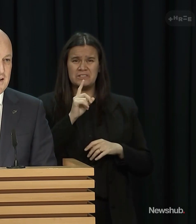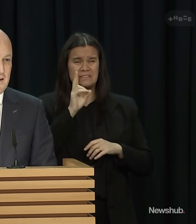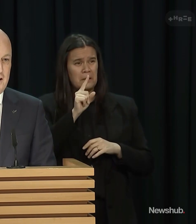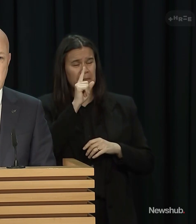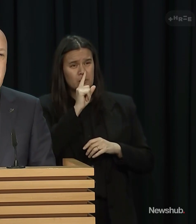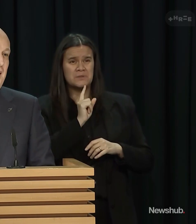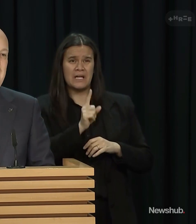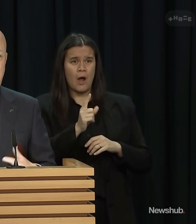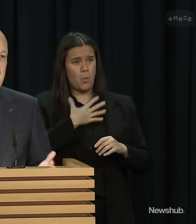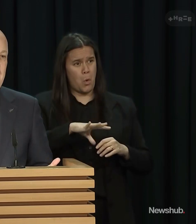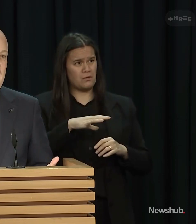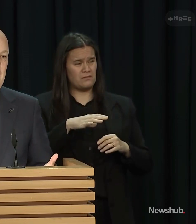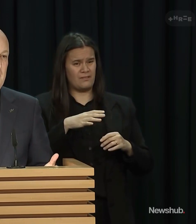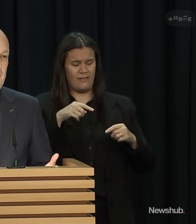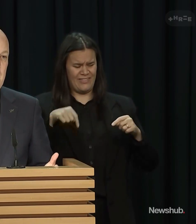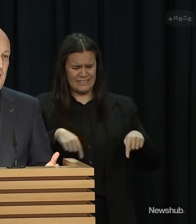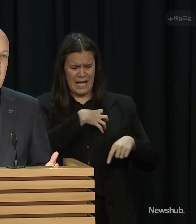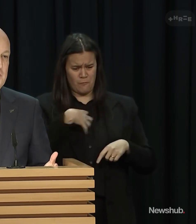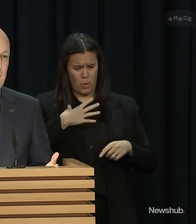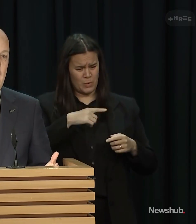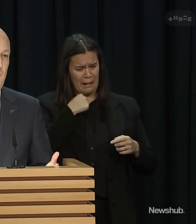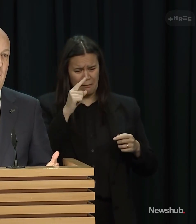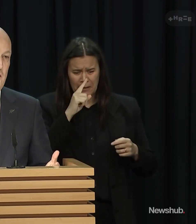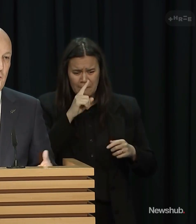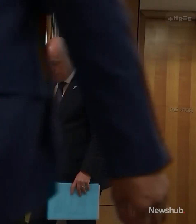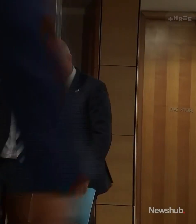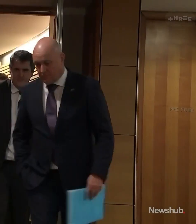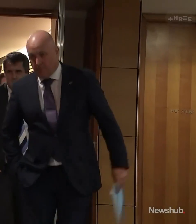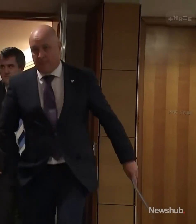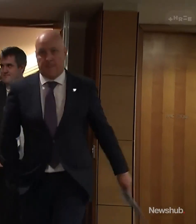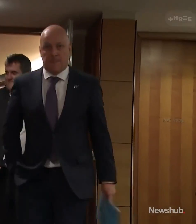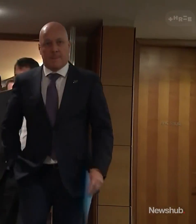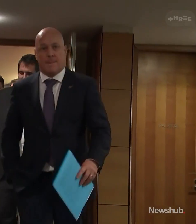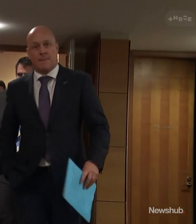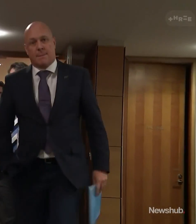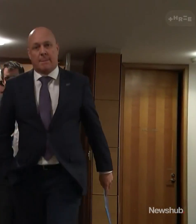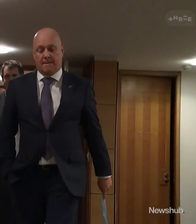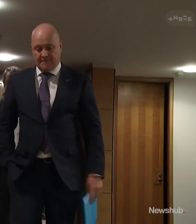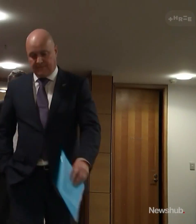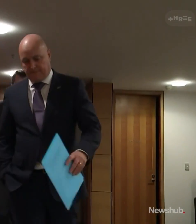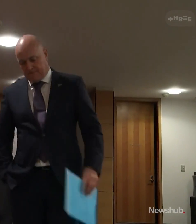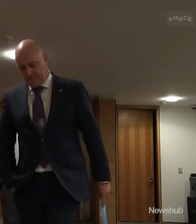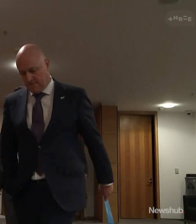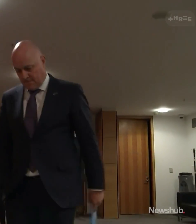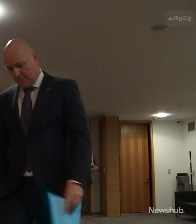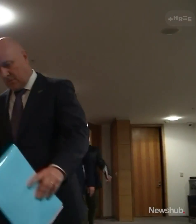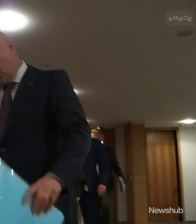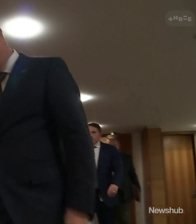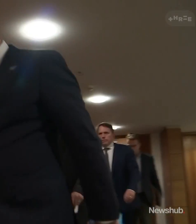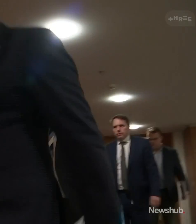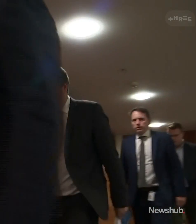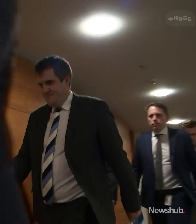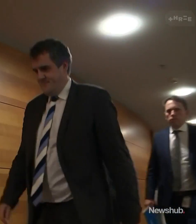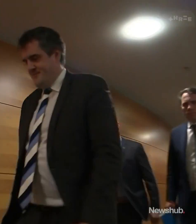agenda. I don't think any of that inflammatory language is very helpful at all. Not specifically rebuking his foreign minister, but calling for